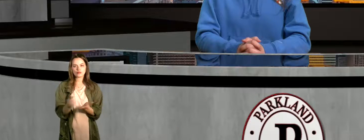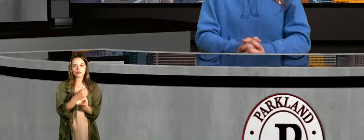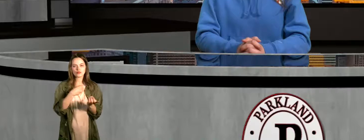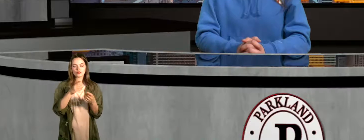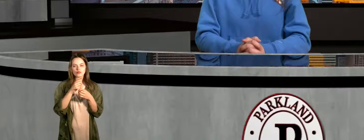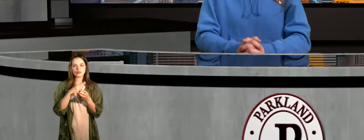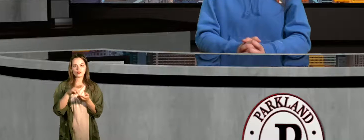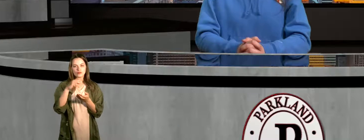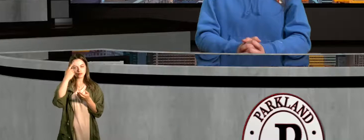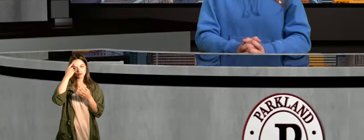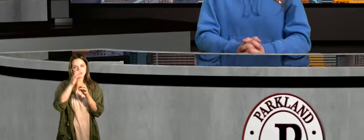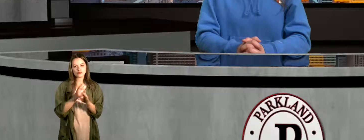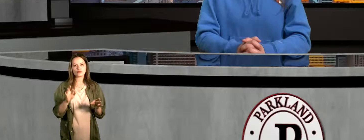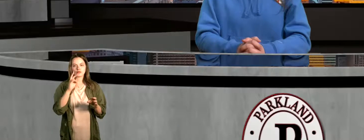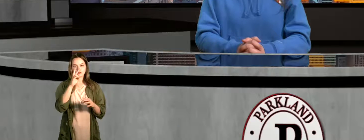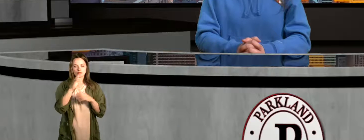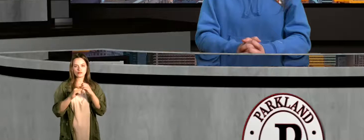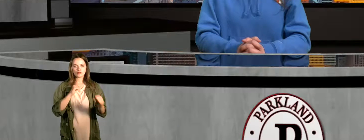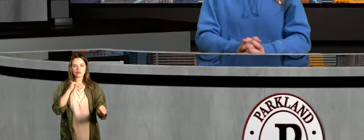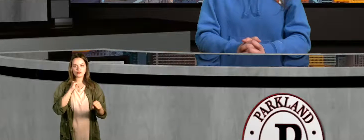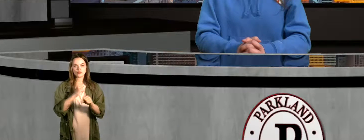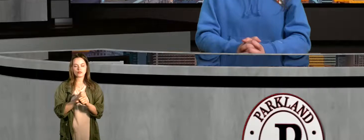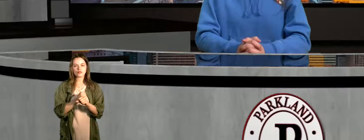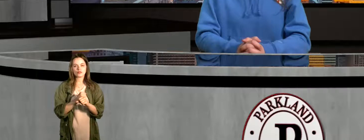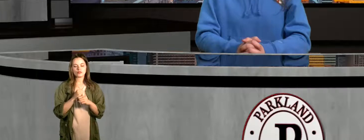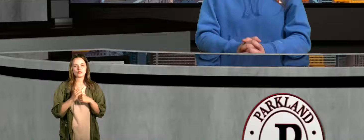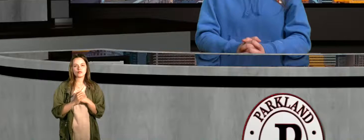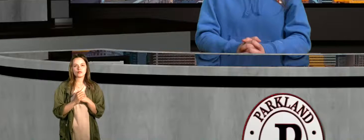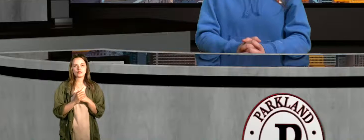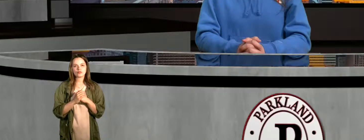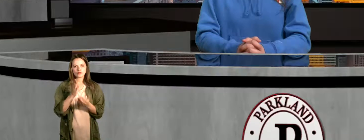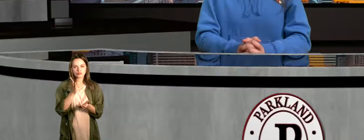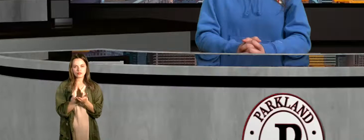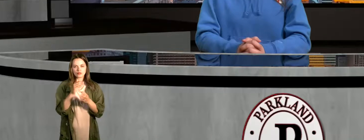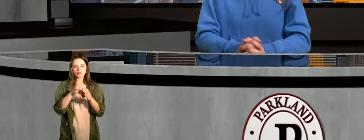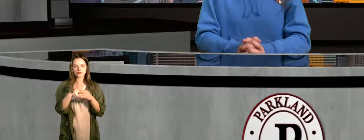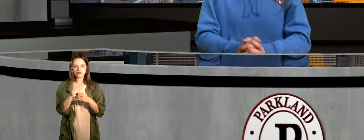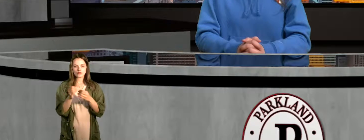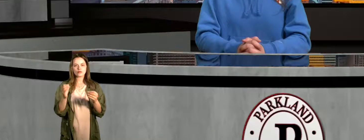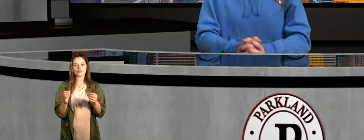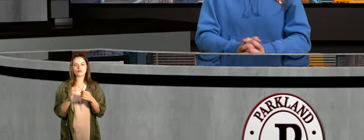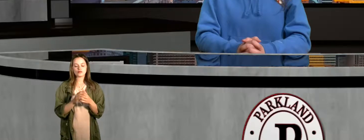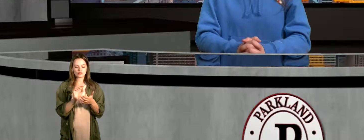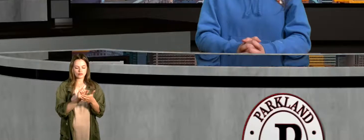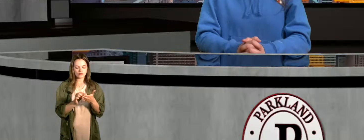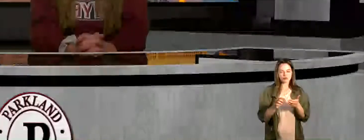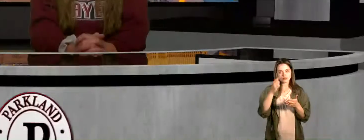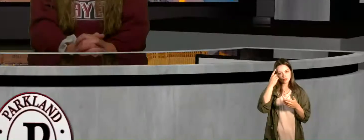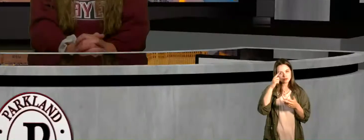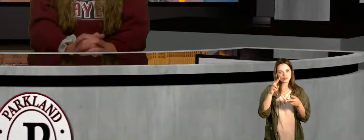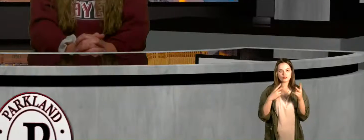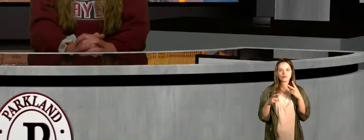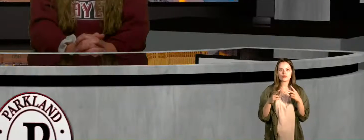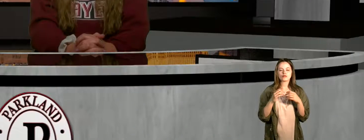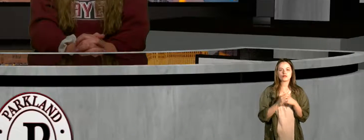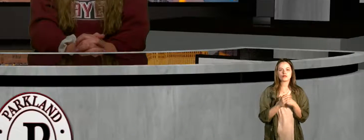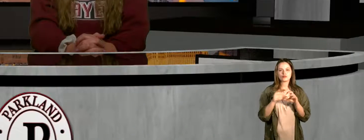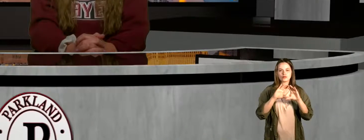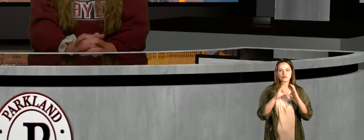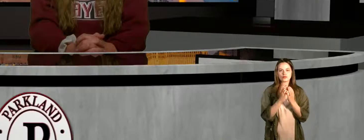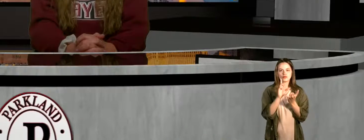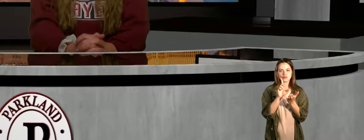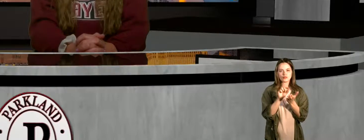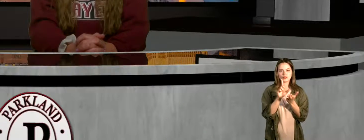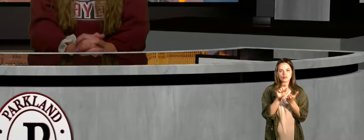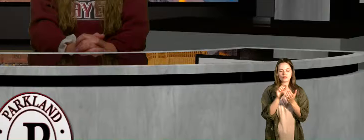for free for 2 years, taking credits that will transfer almost anywhere. Stop in the counseling office to sign up for the visit. In club